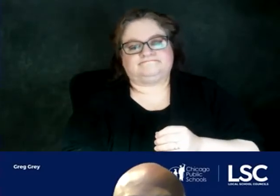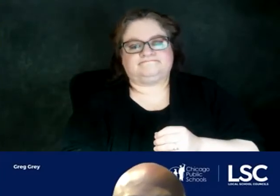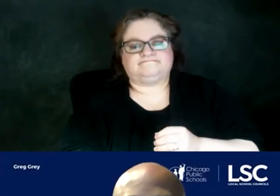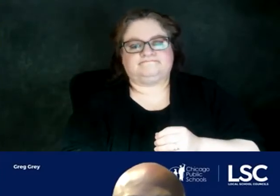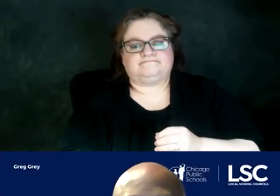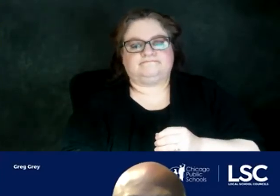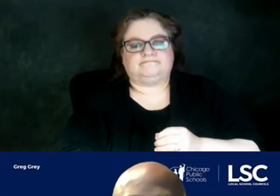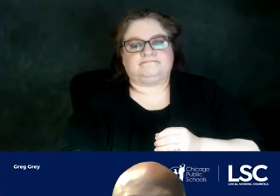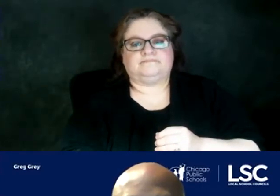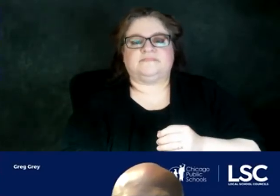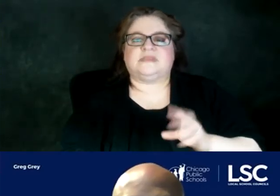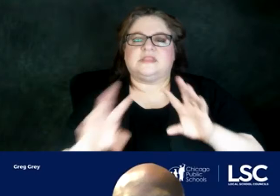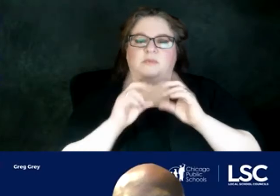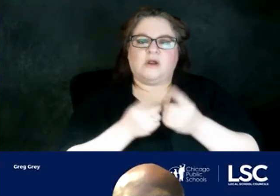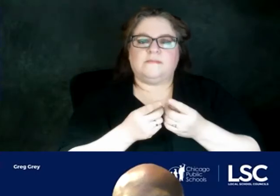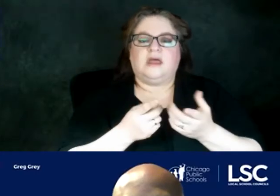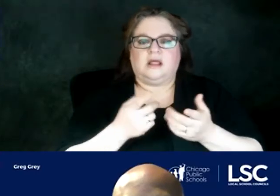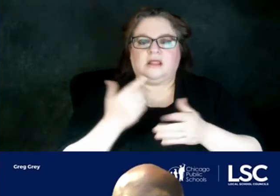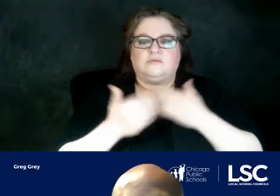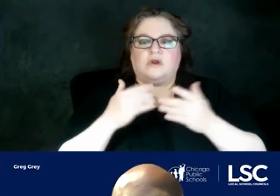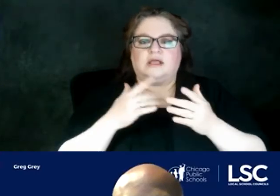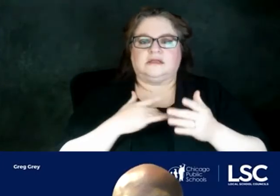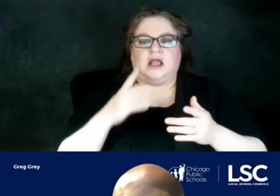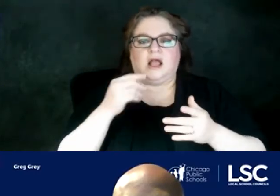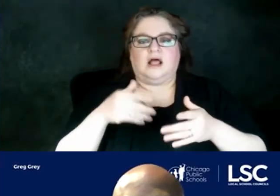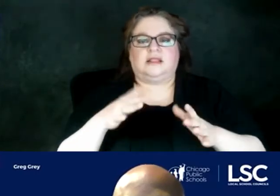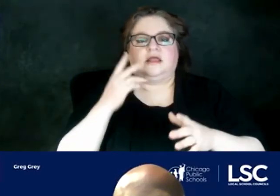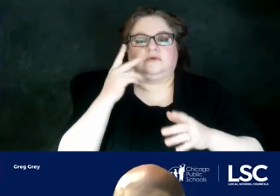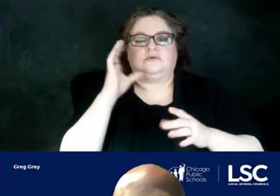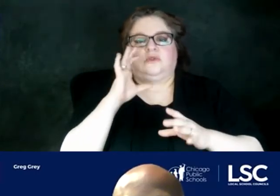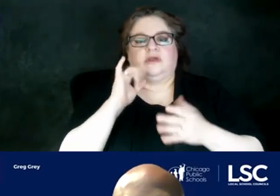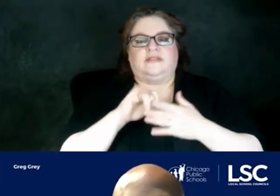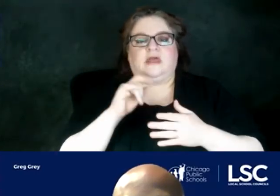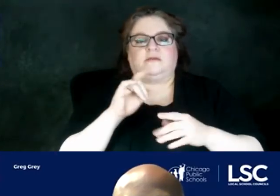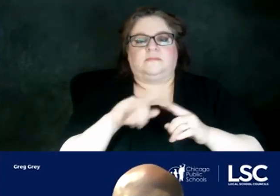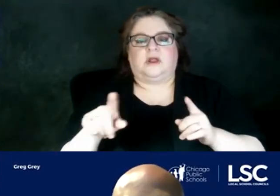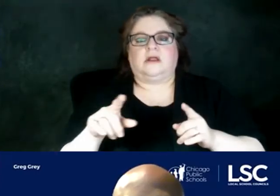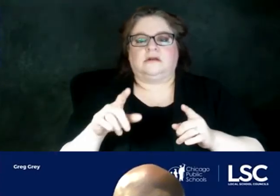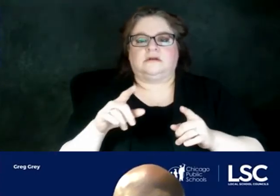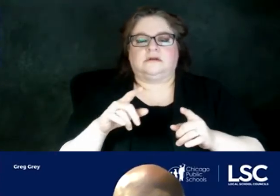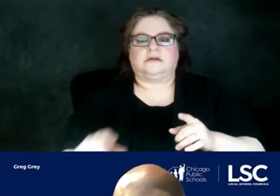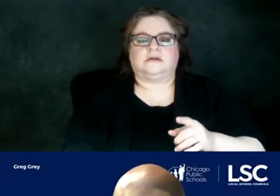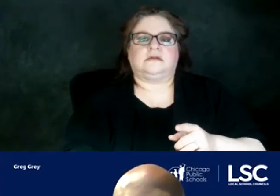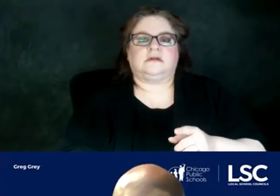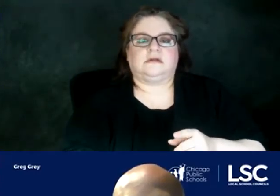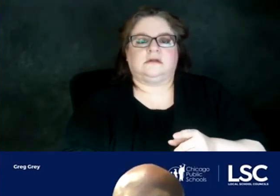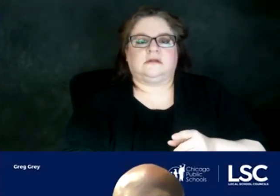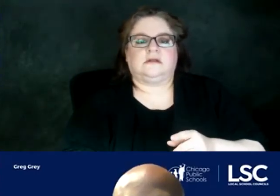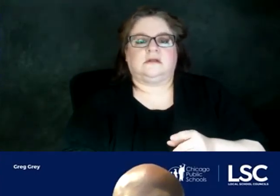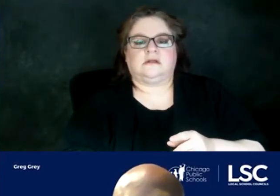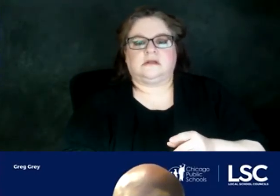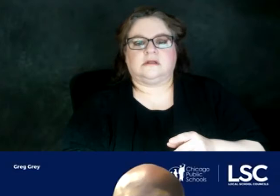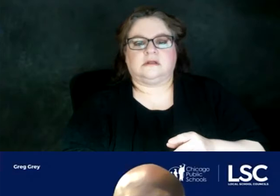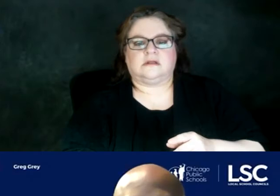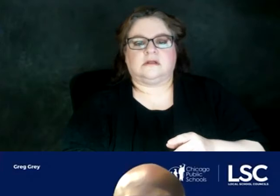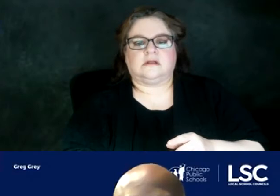and process oriented. So I'll let you flag those. But the questions that are geared towards our panelists, they're